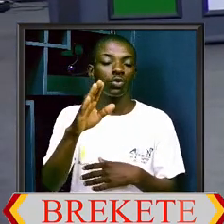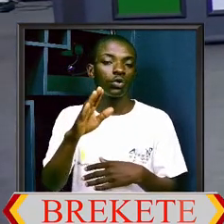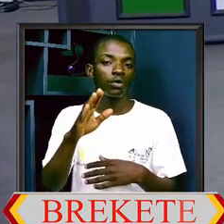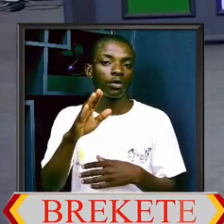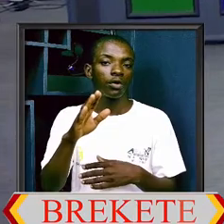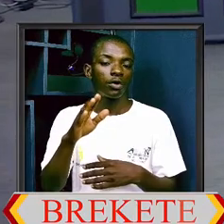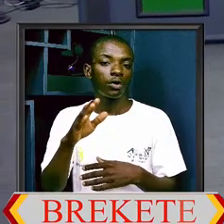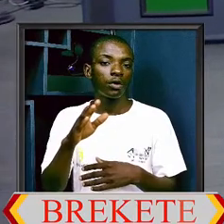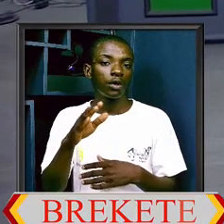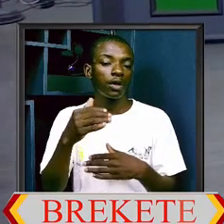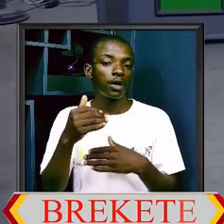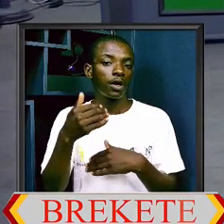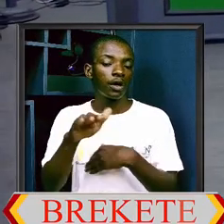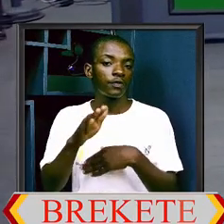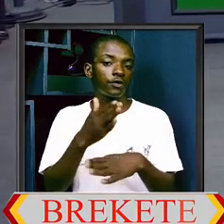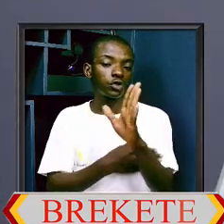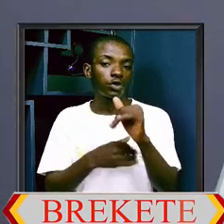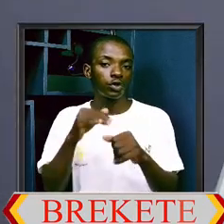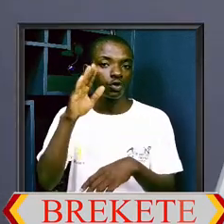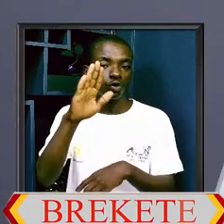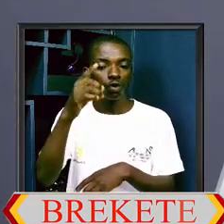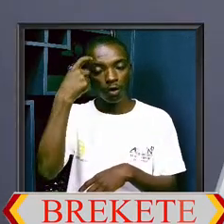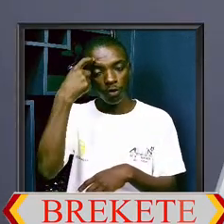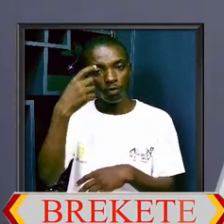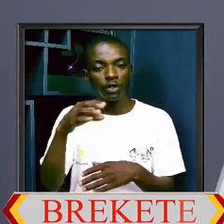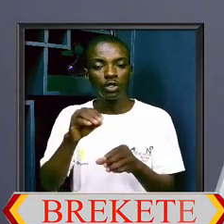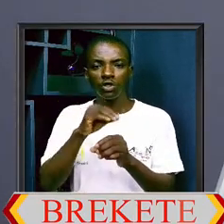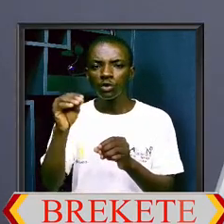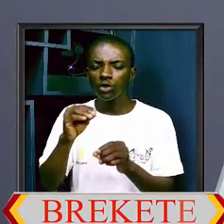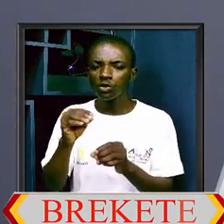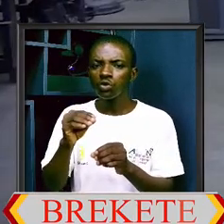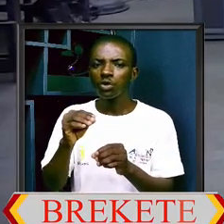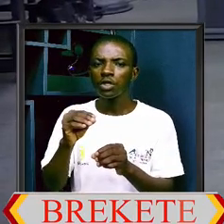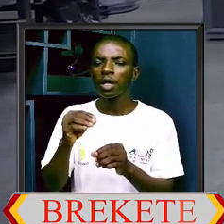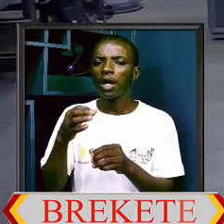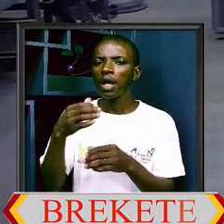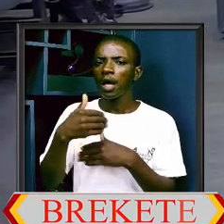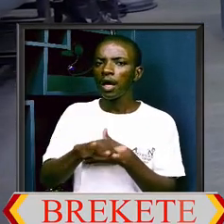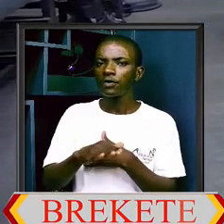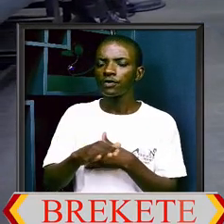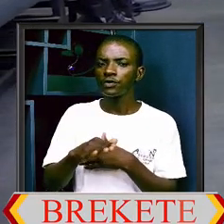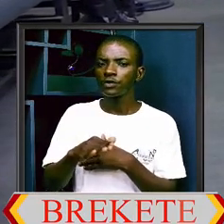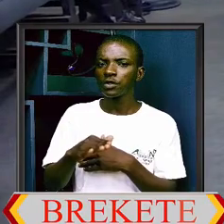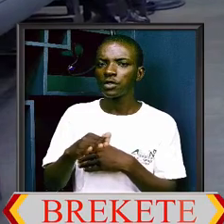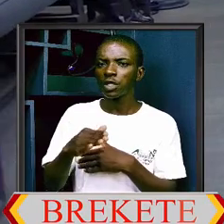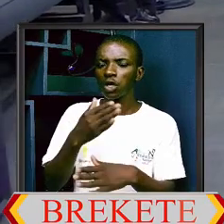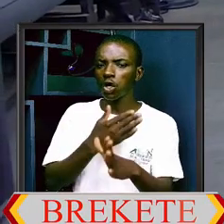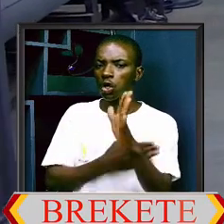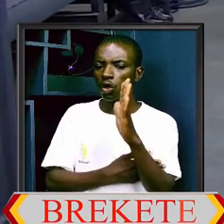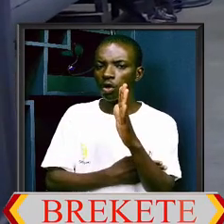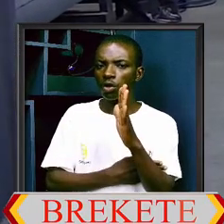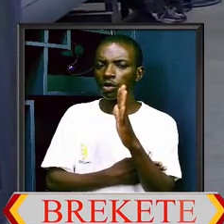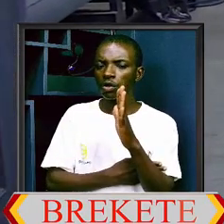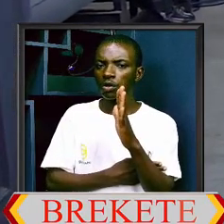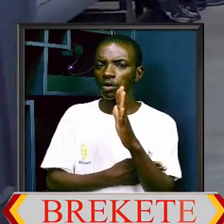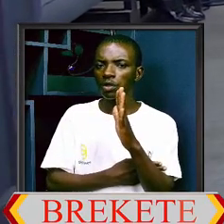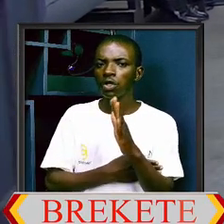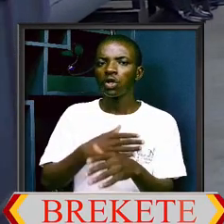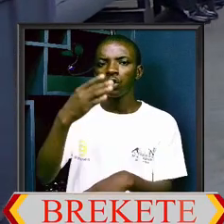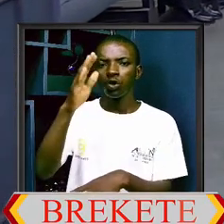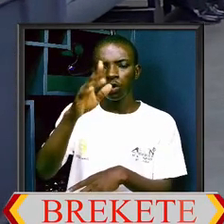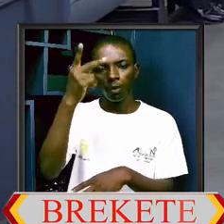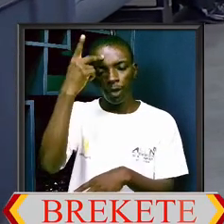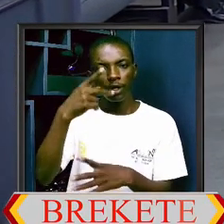government are we together yes spiritually after God now your parents most especially your